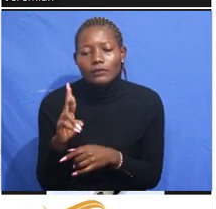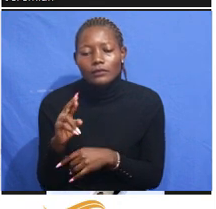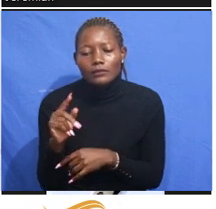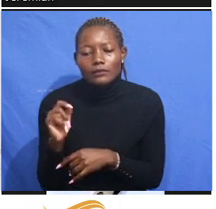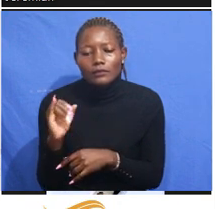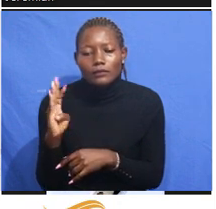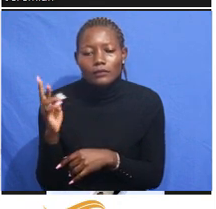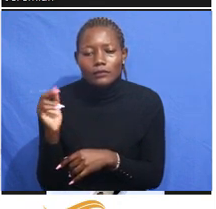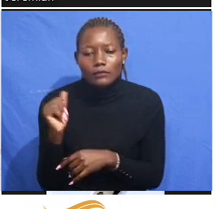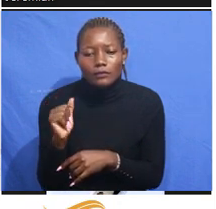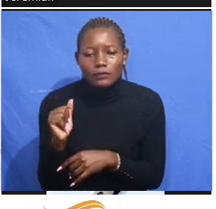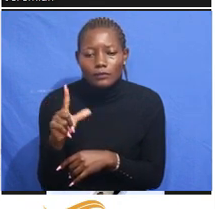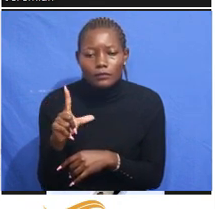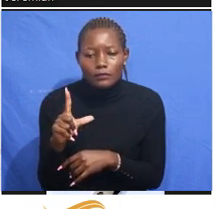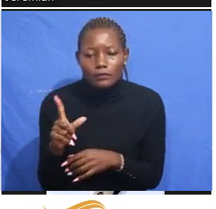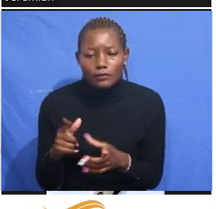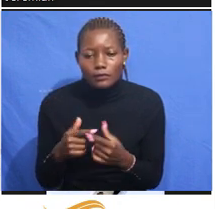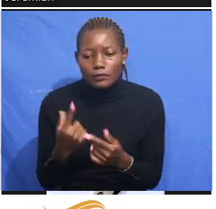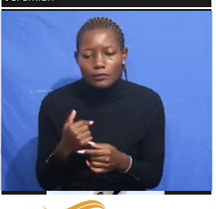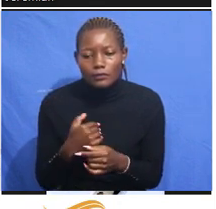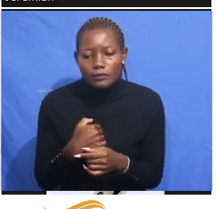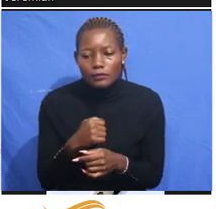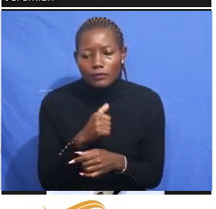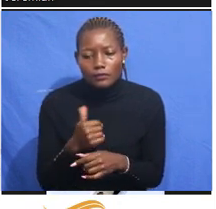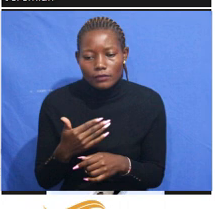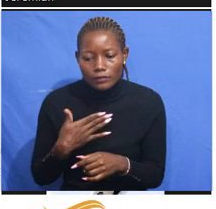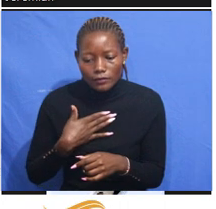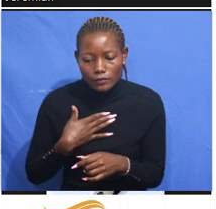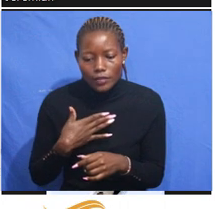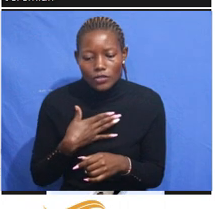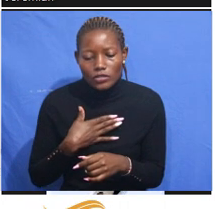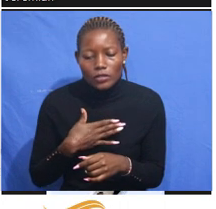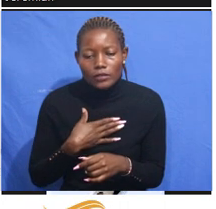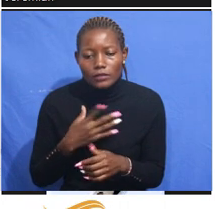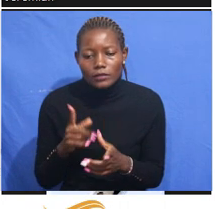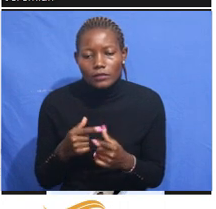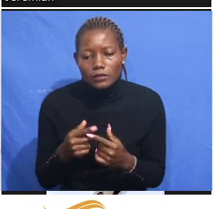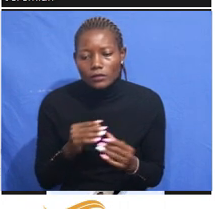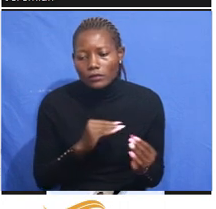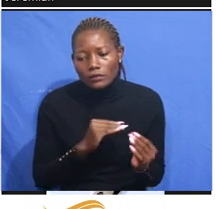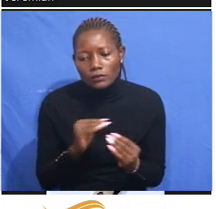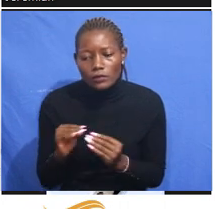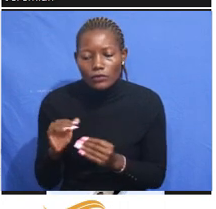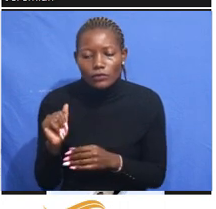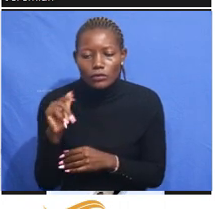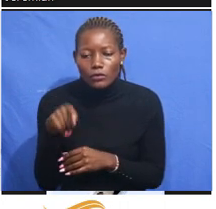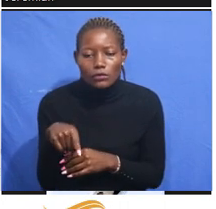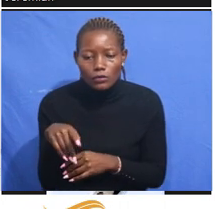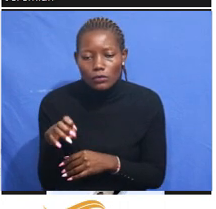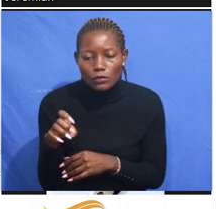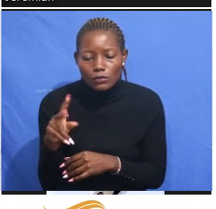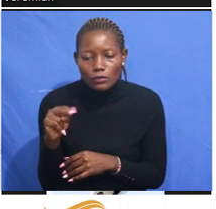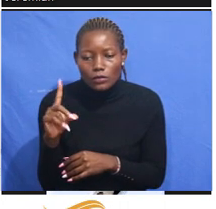the chest cavity where you have the sternum and you have the ribs. Then when we go to appendicular, this now